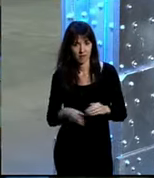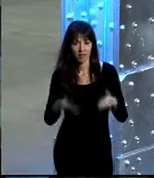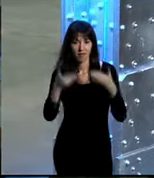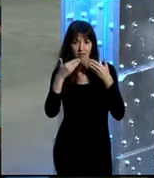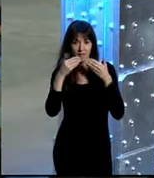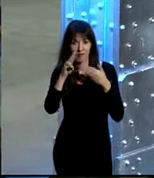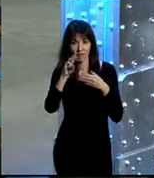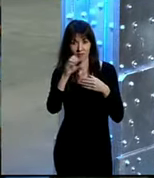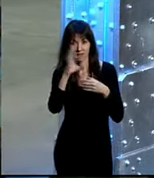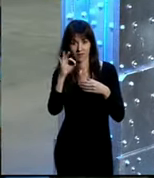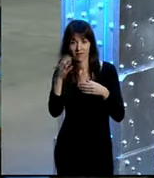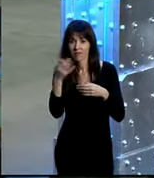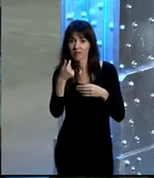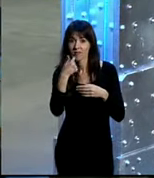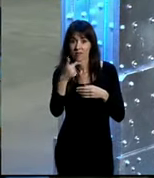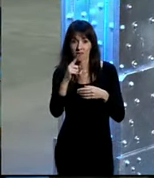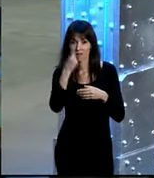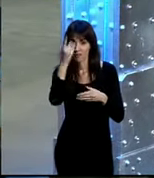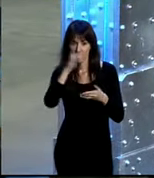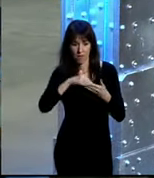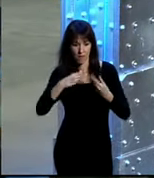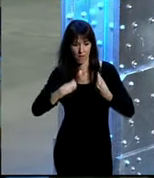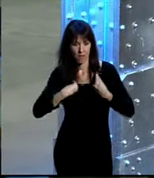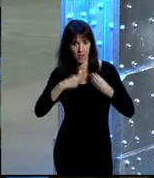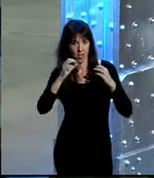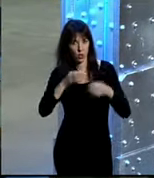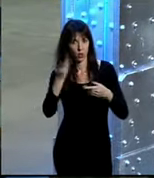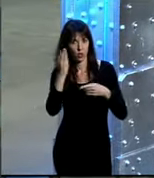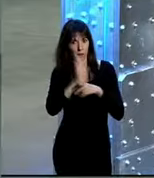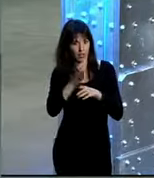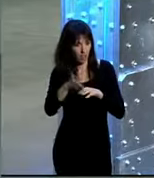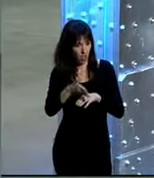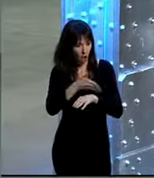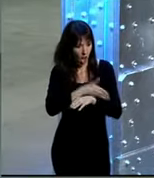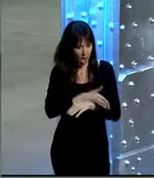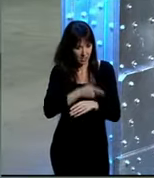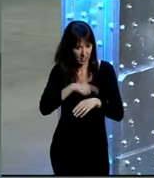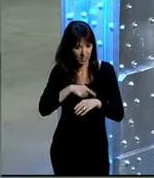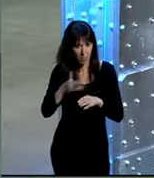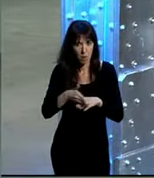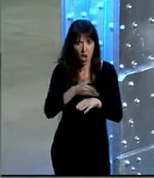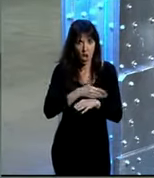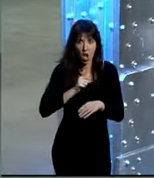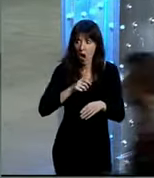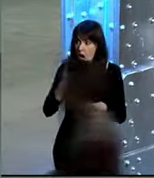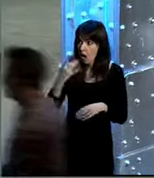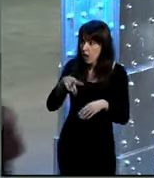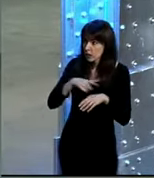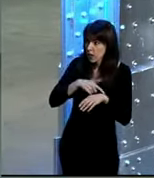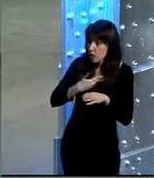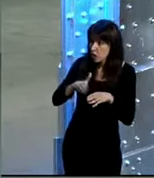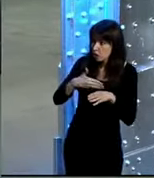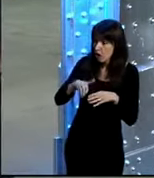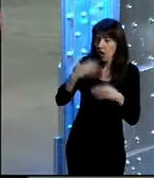Gracias, Paco. Thank you, Paco. I have to say that for the first time in my life, I've seen someone finishing